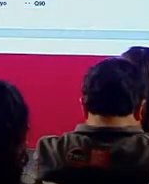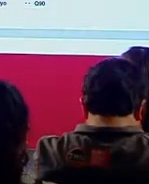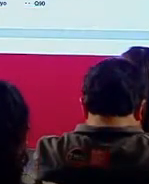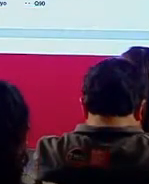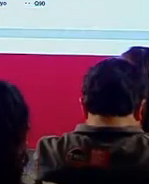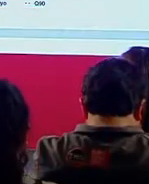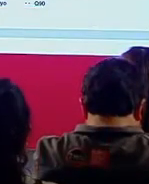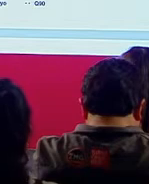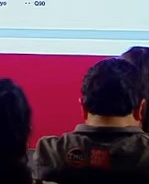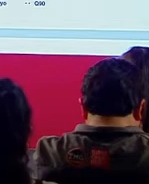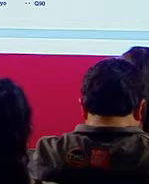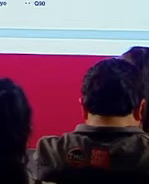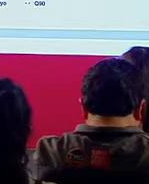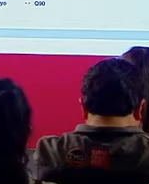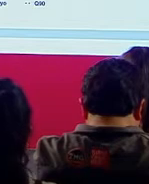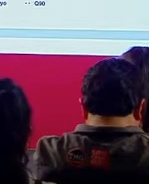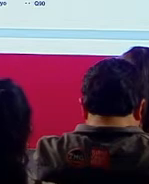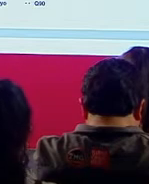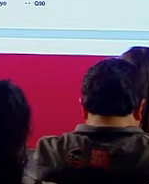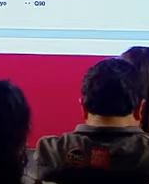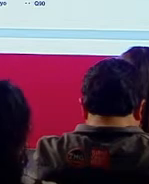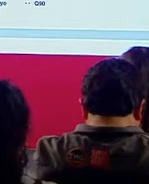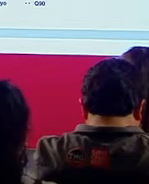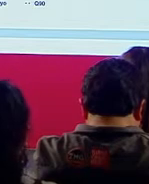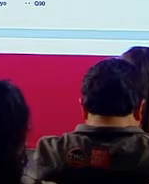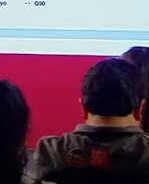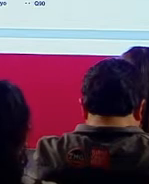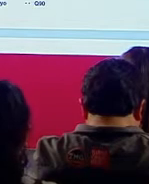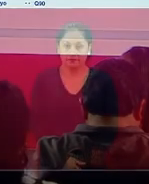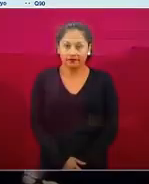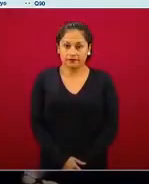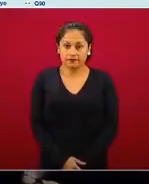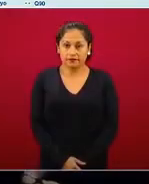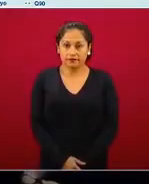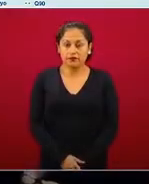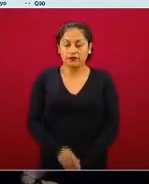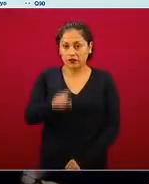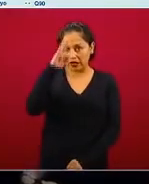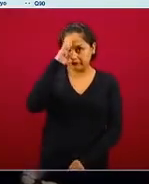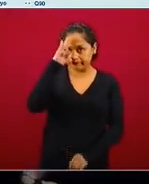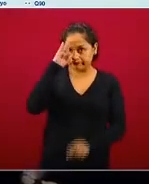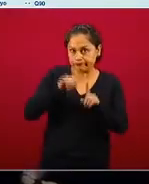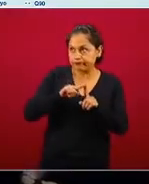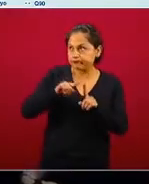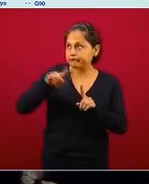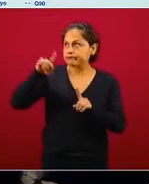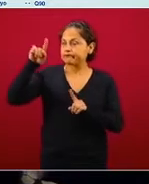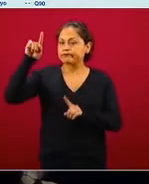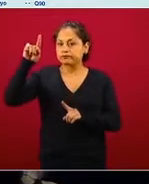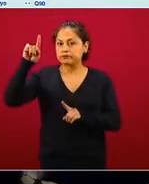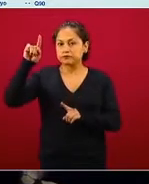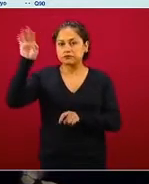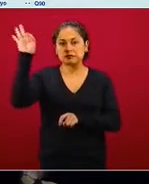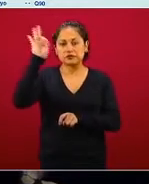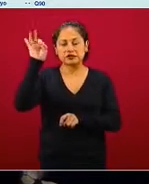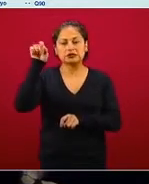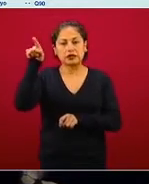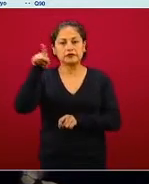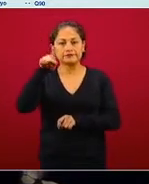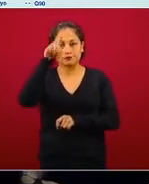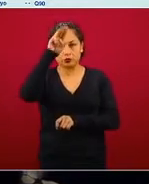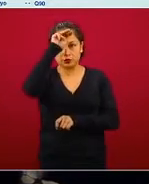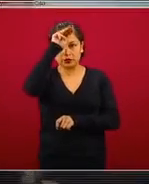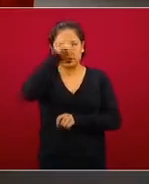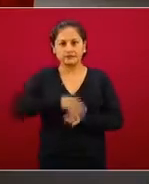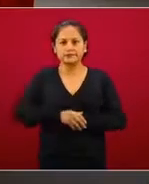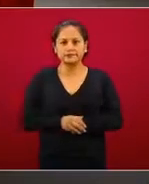Nuevo León, something similar happened over there. This is a very vague prediction. These are the cases we have there. Let's